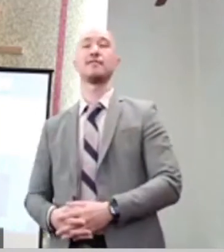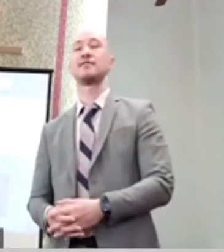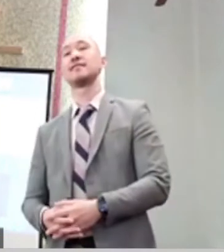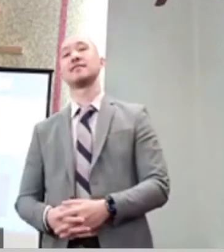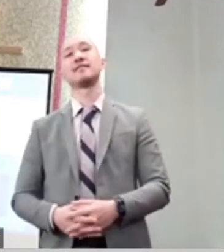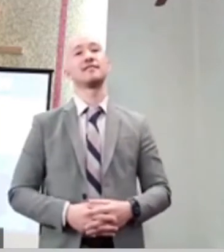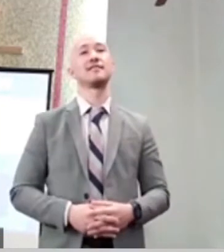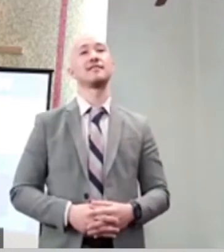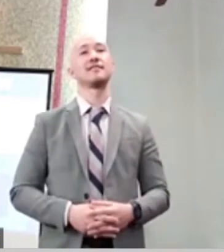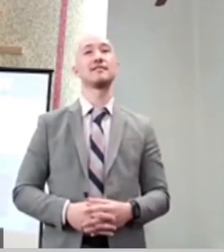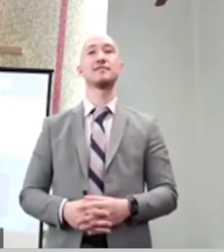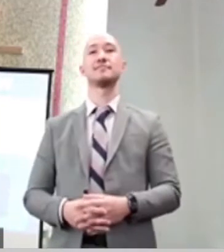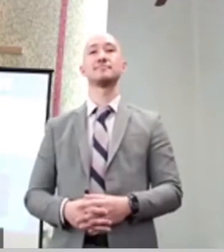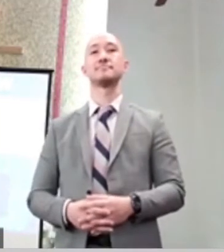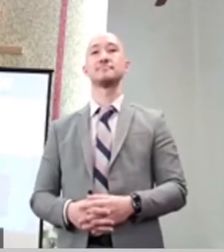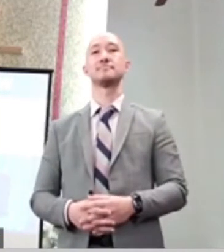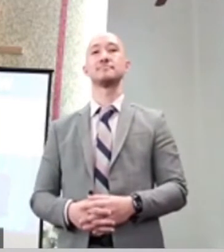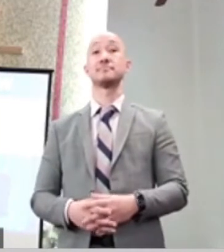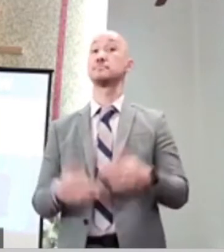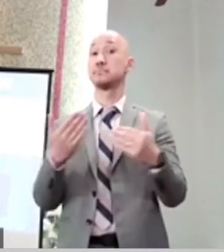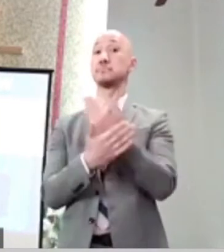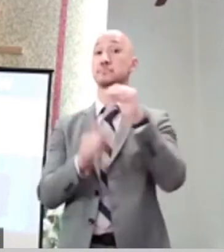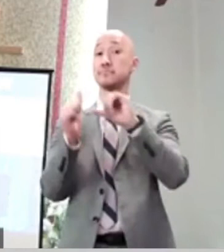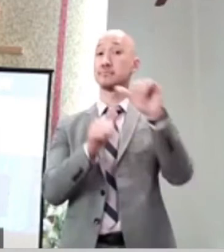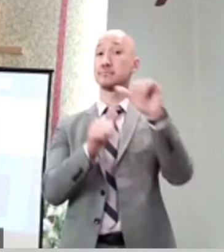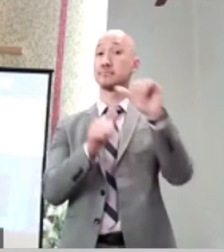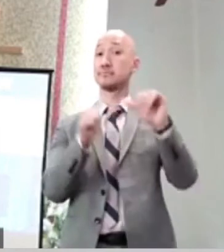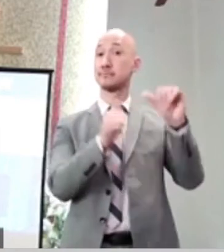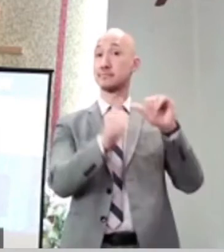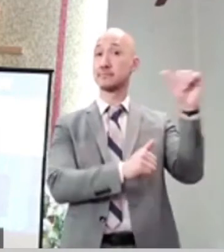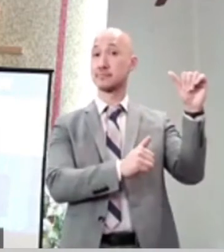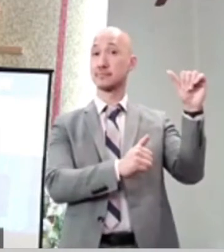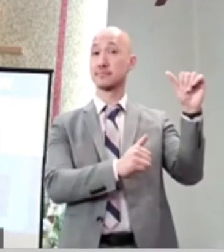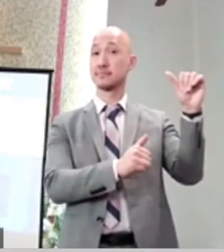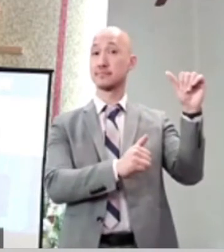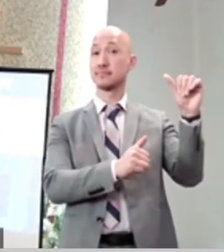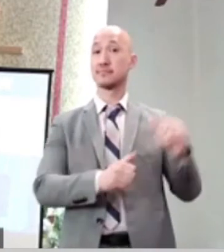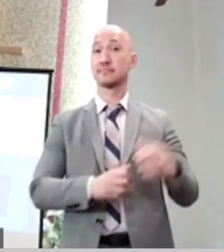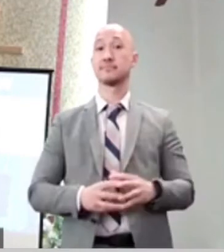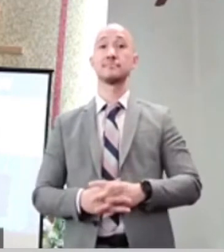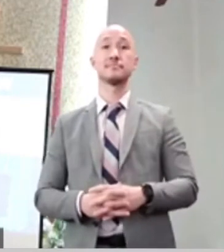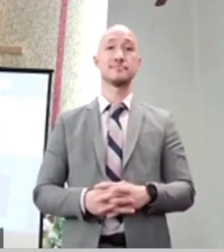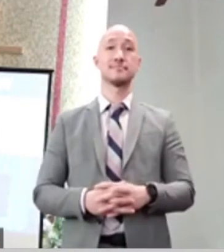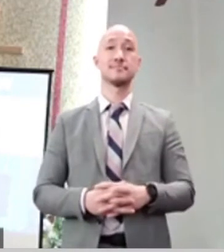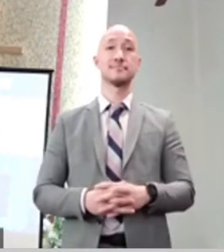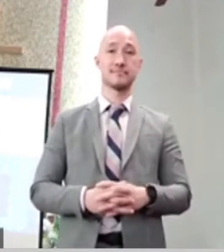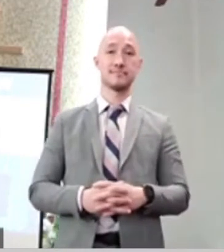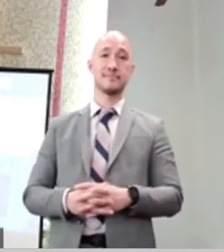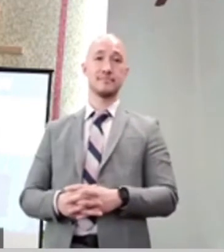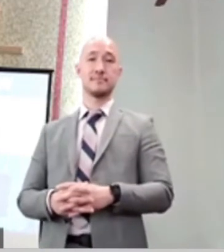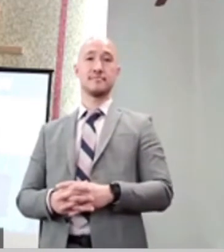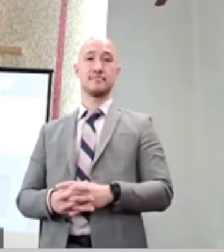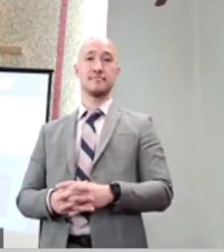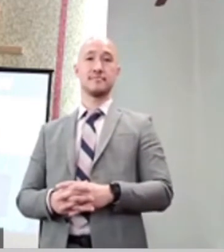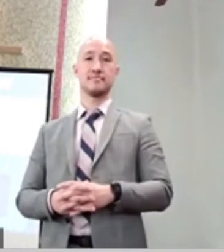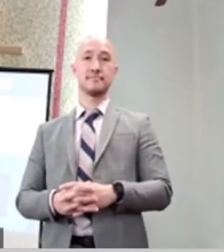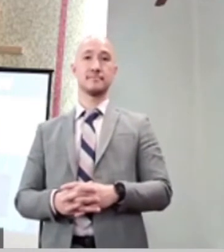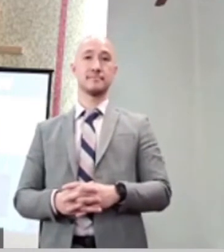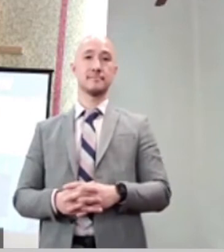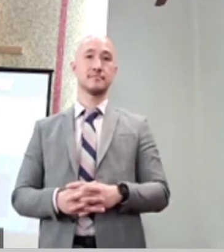Wow, that has become the new norm, hasn't it? In an incredible and very deep way. There is